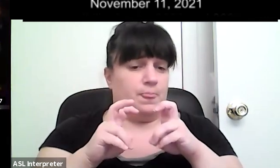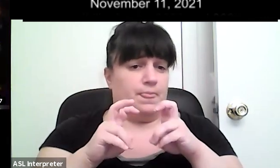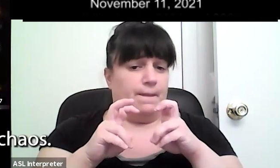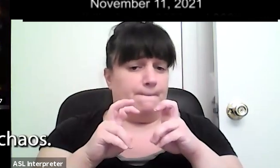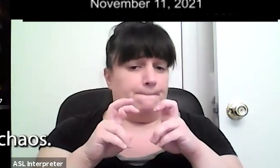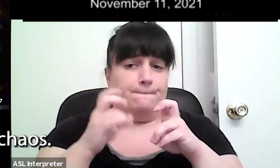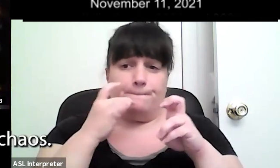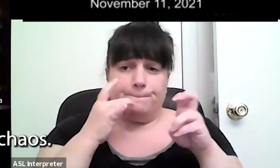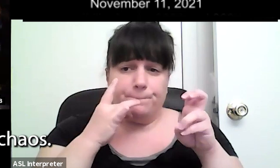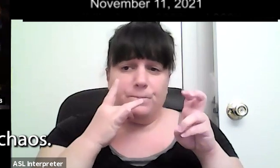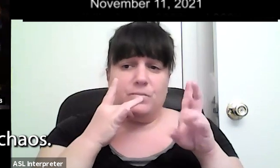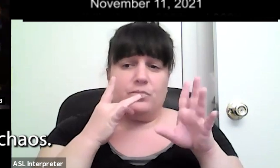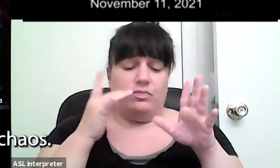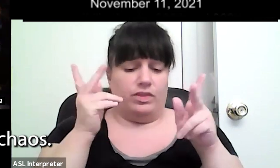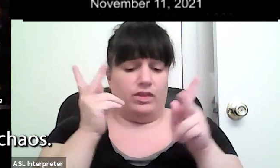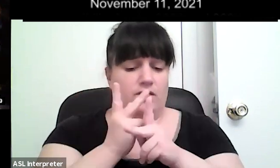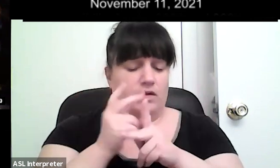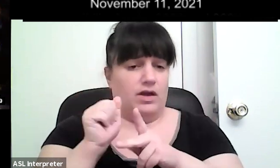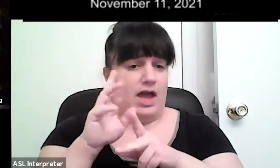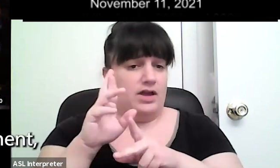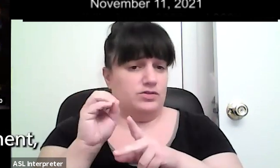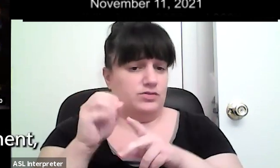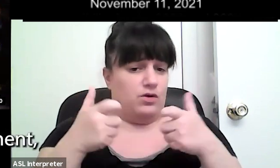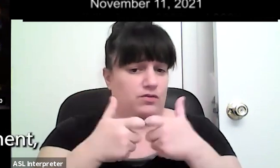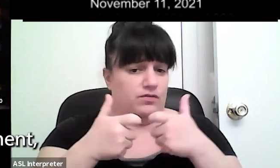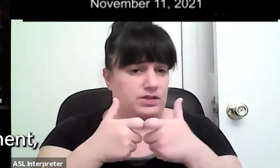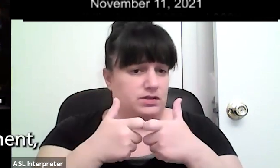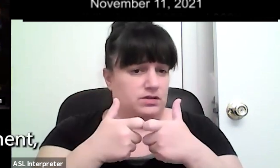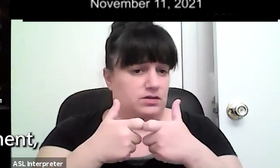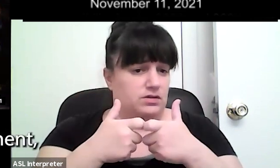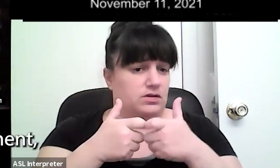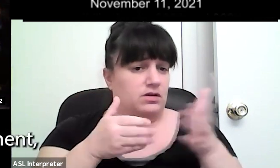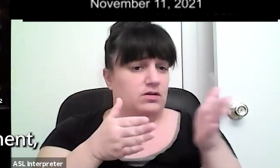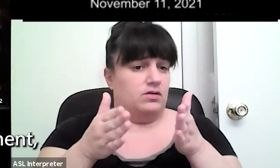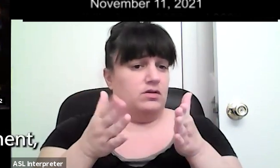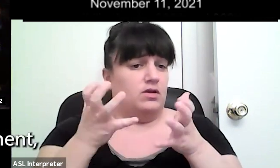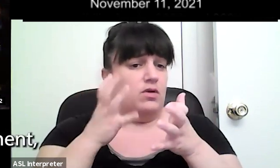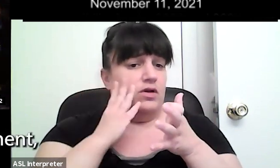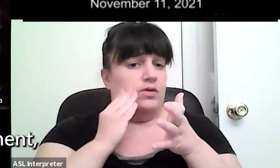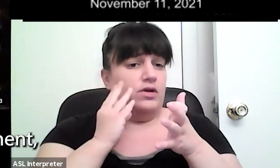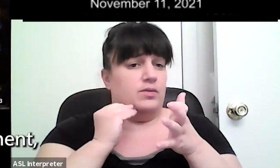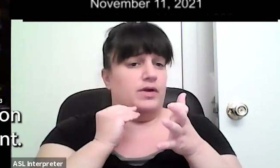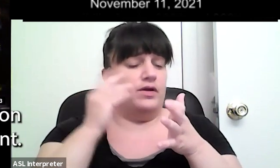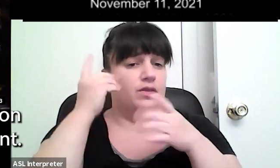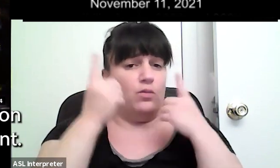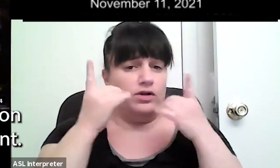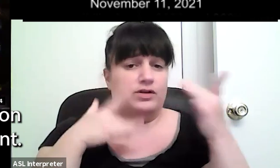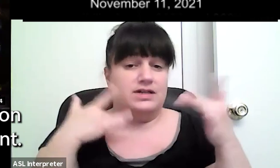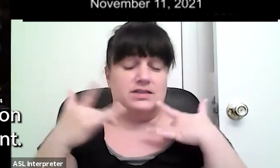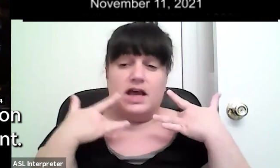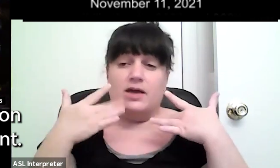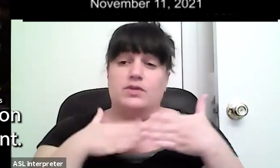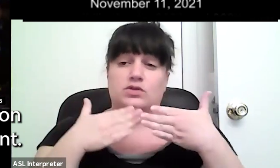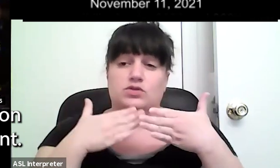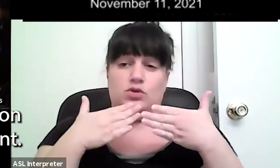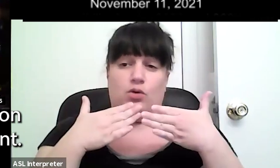light and figure out the astrophysical cause. I wanted to experience the specious wonder, the excitement, the joy produced